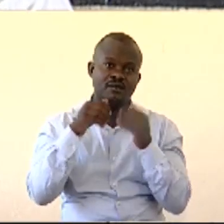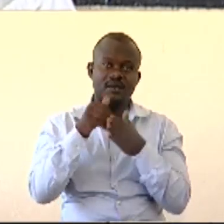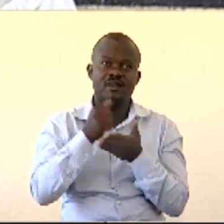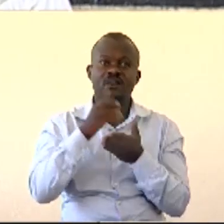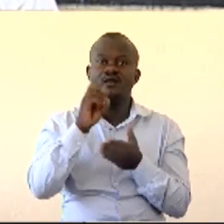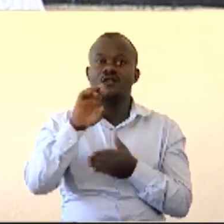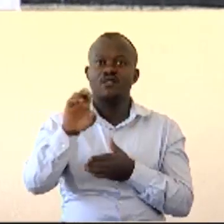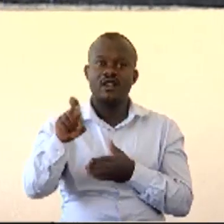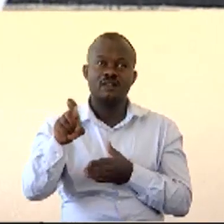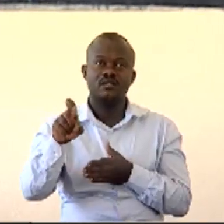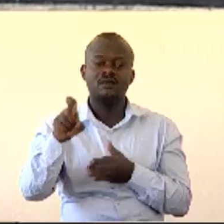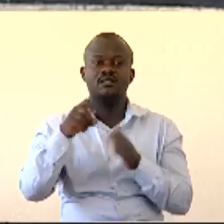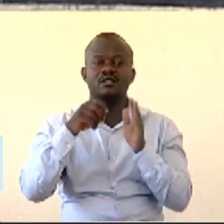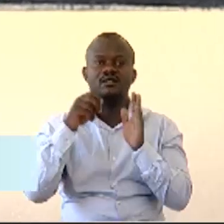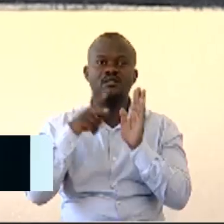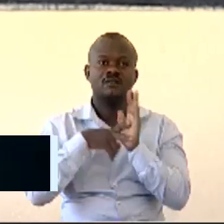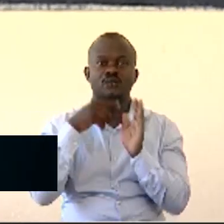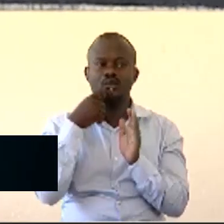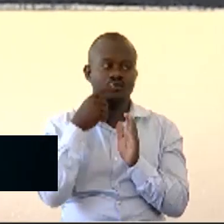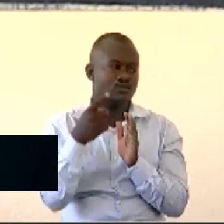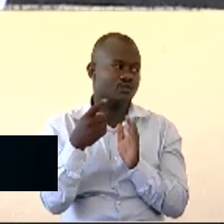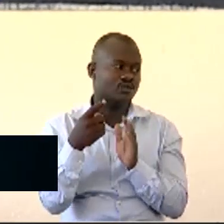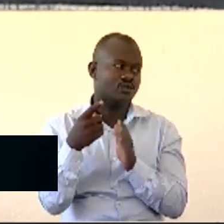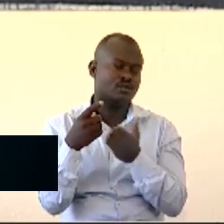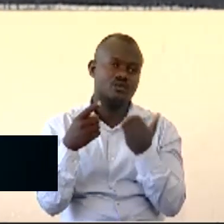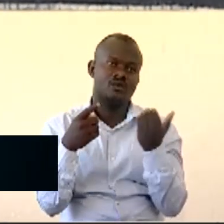X? X will be equaling to,